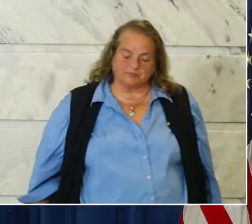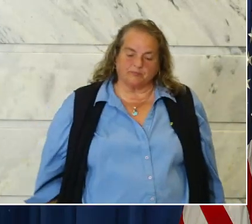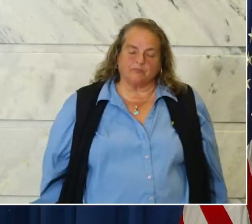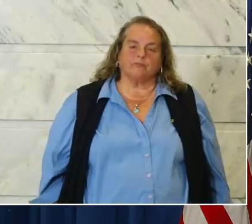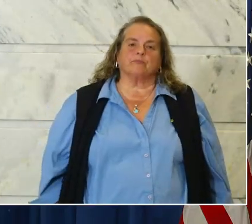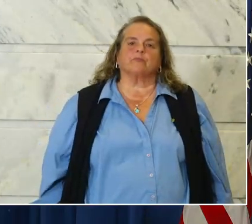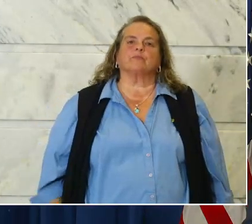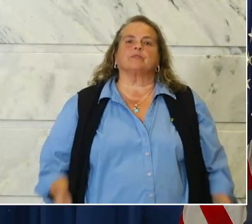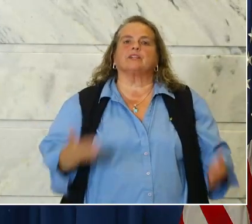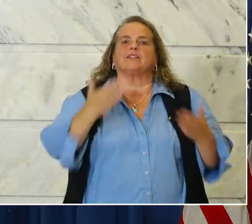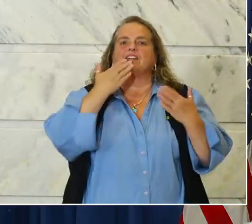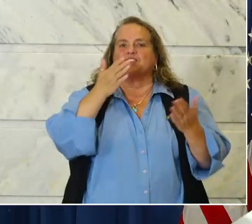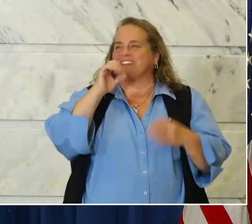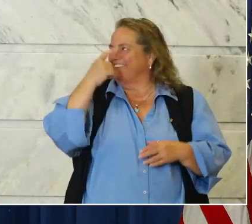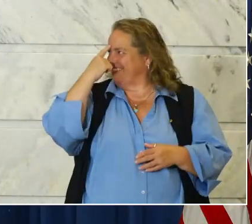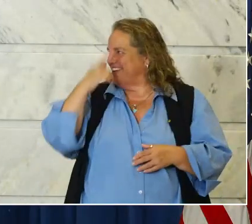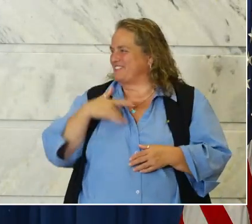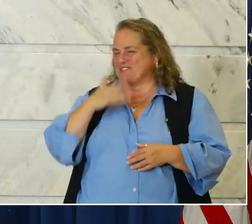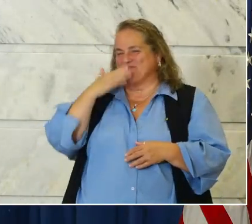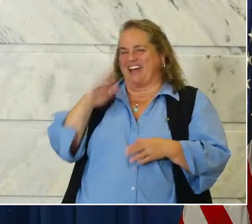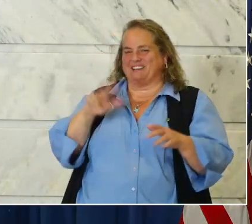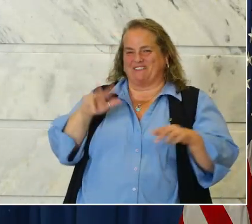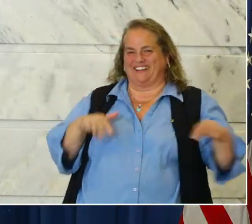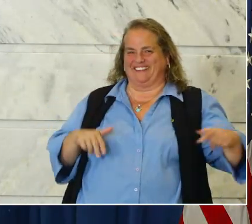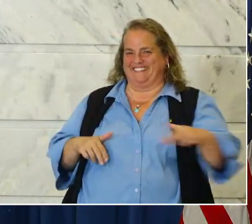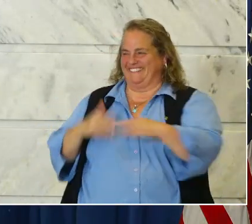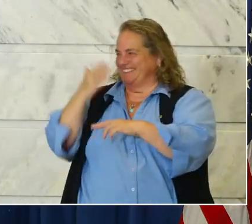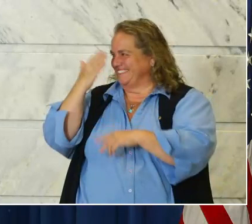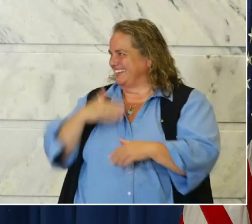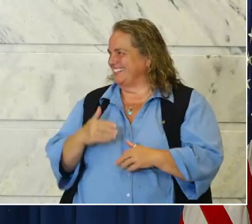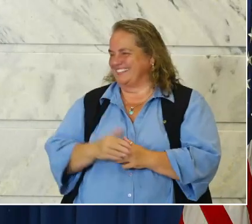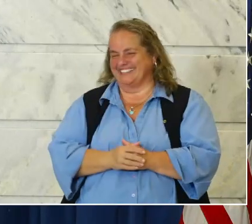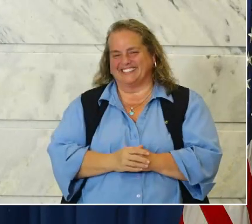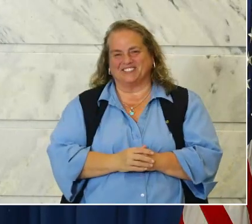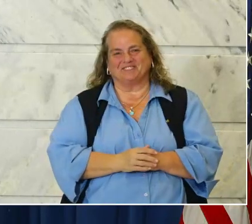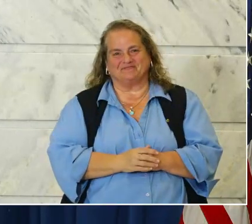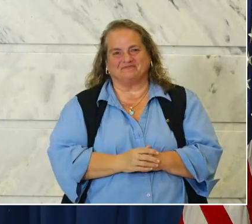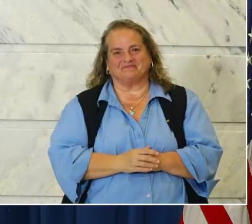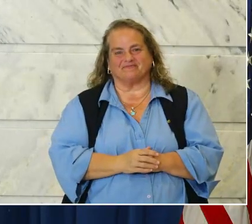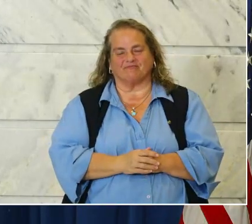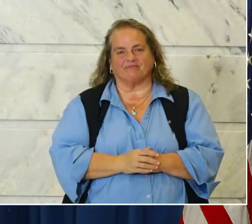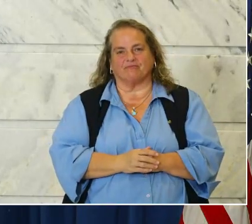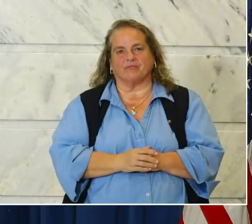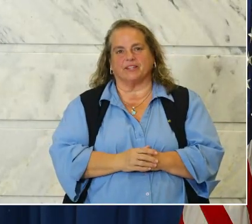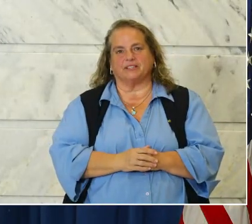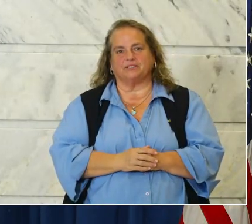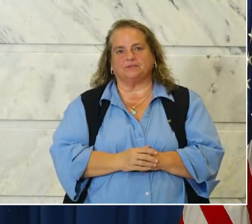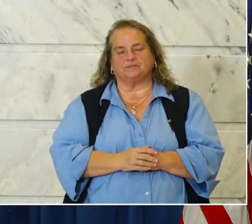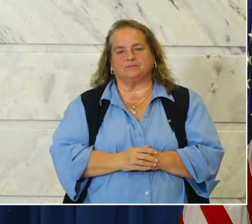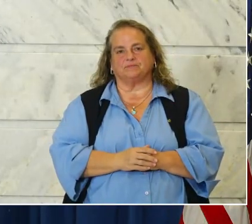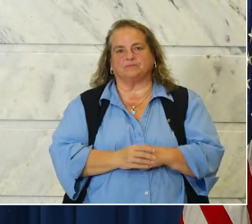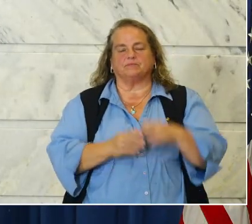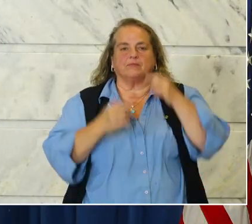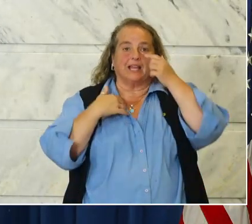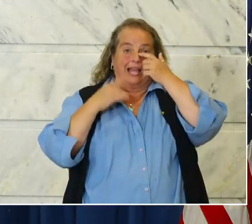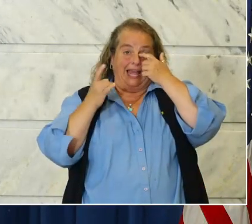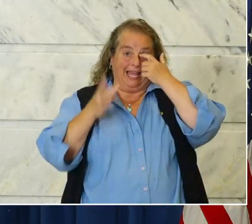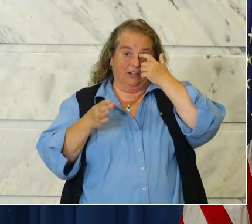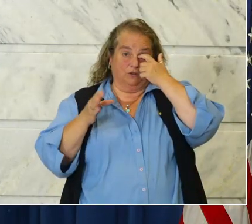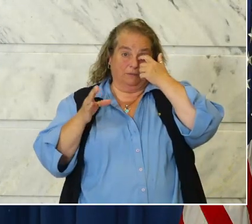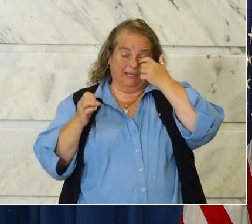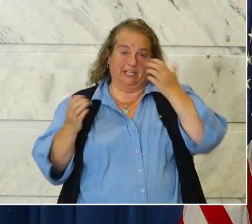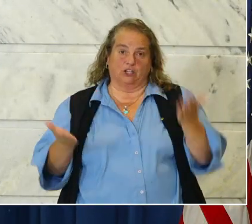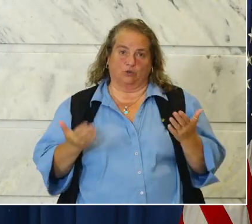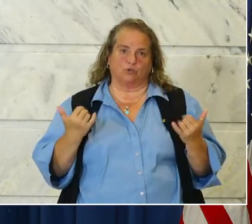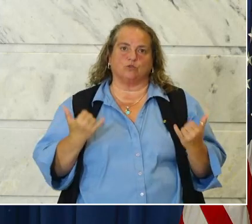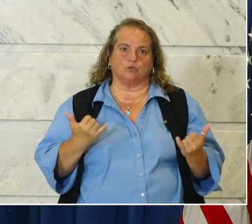Thank you, Governor. I feel bad walking in front of you there, Virginia. Sorry about that. So, you know, I hate being here today.